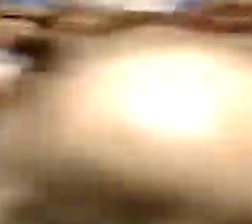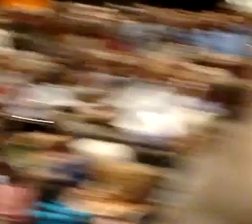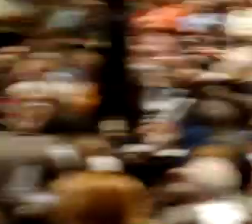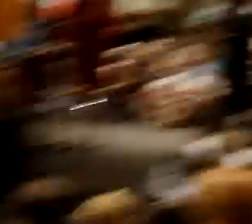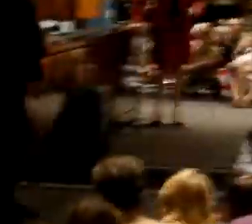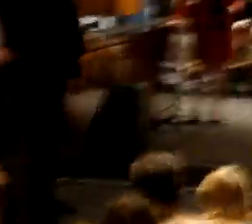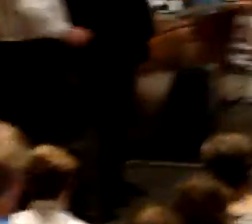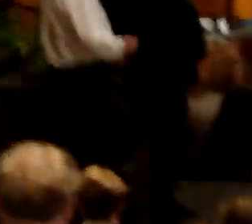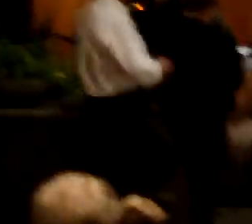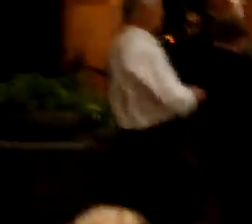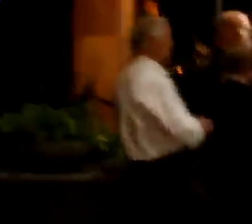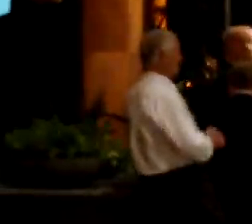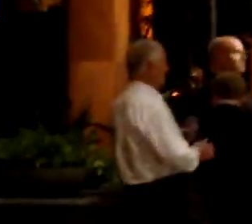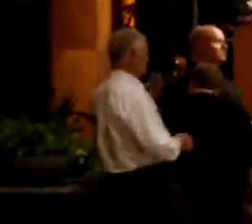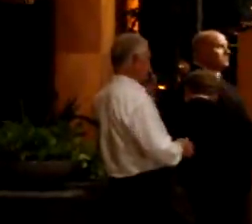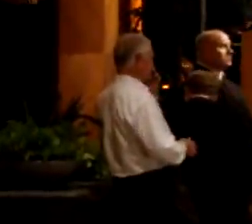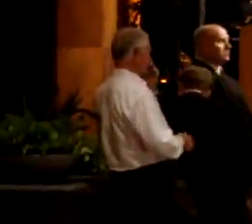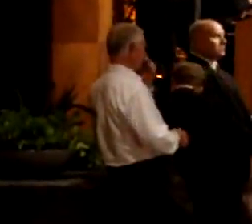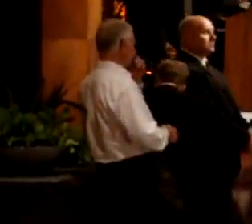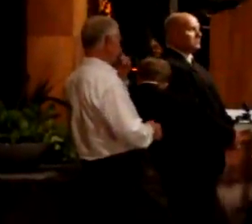All right, next question was